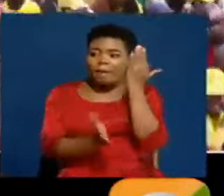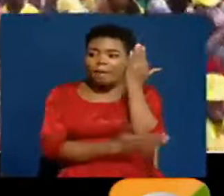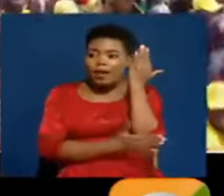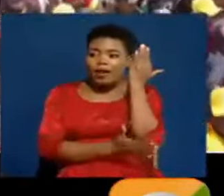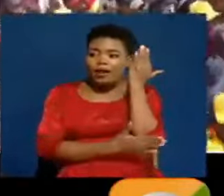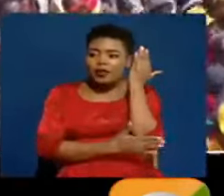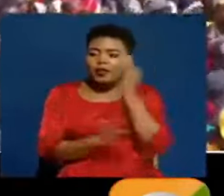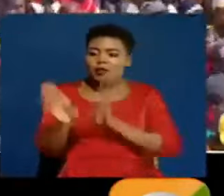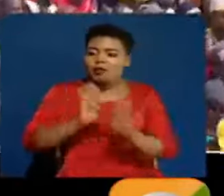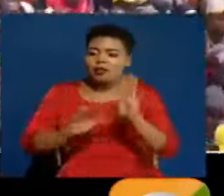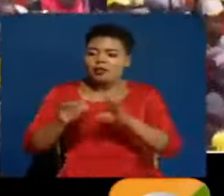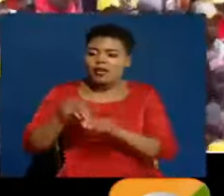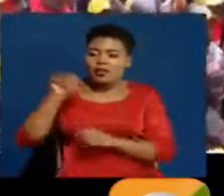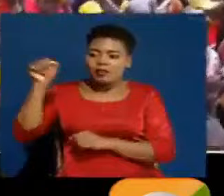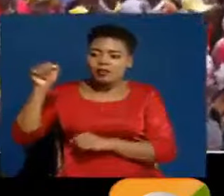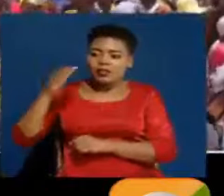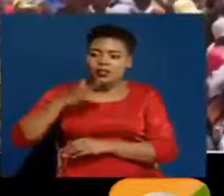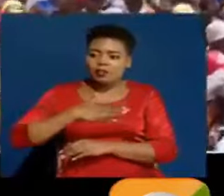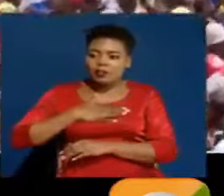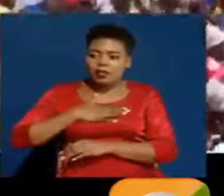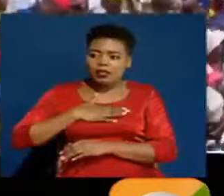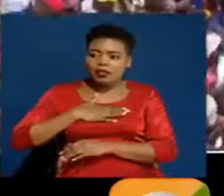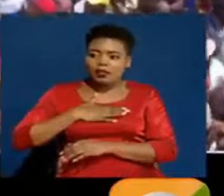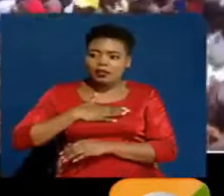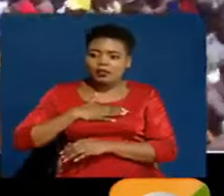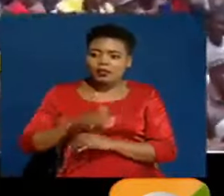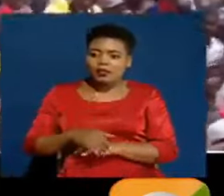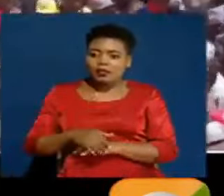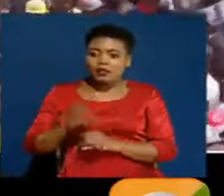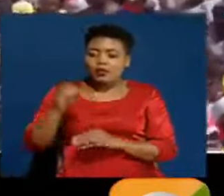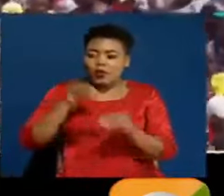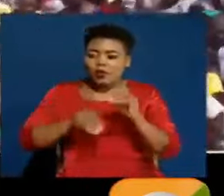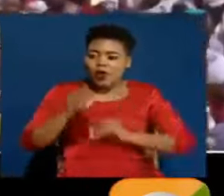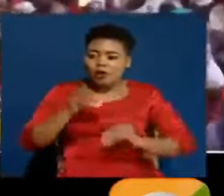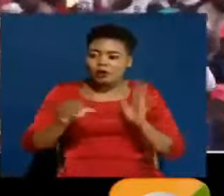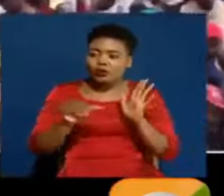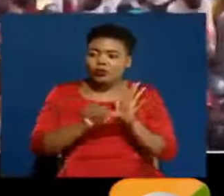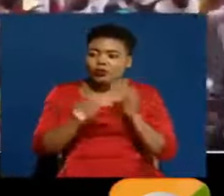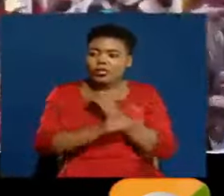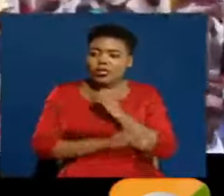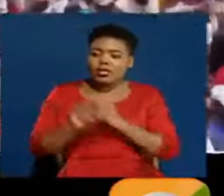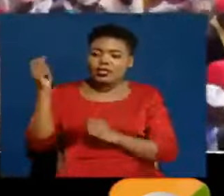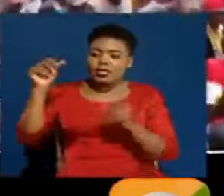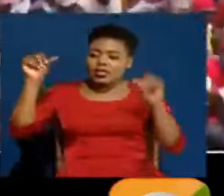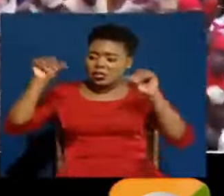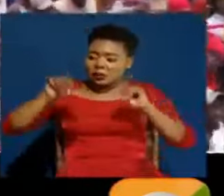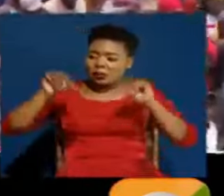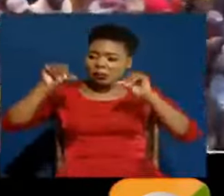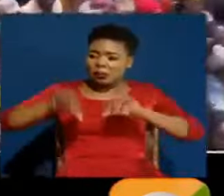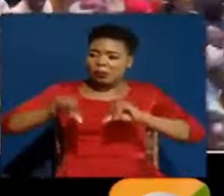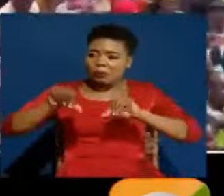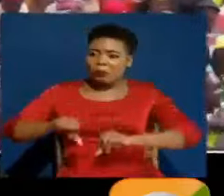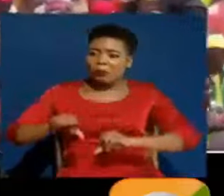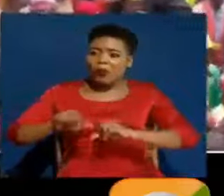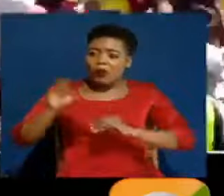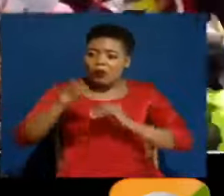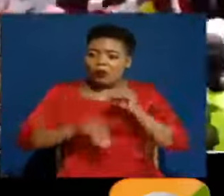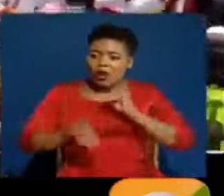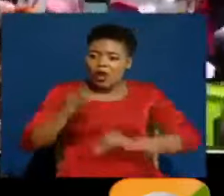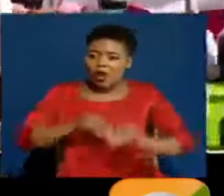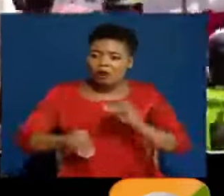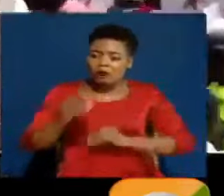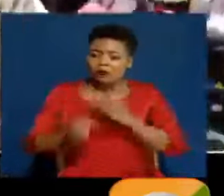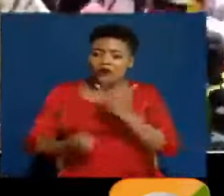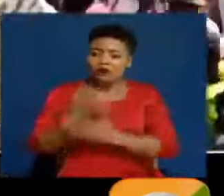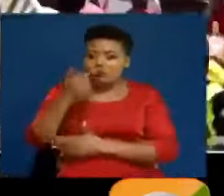voter bribery, that is actually, in fact, our corruption problem as a country is because of the behavioral corruption that is very prevalent